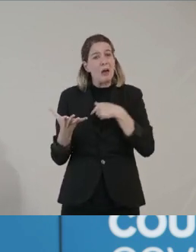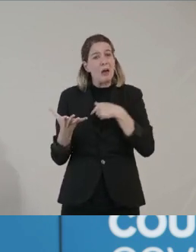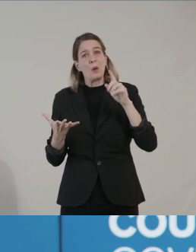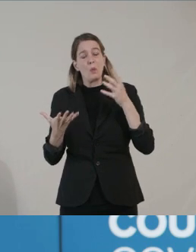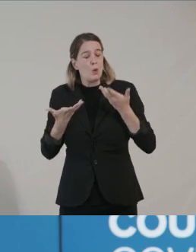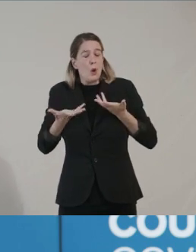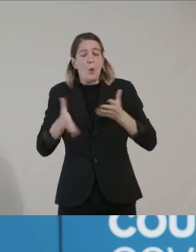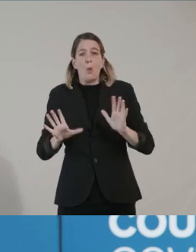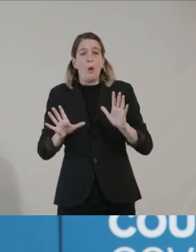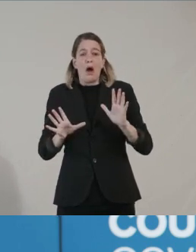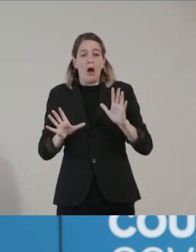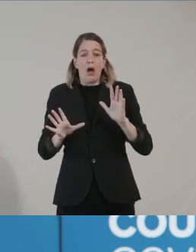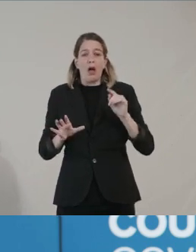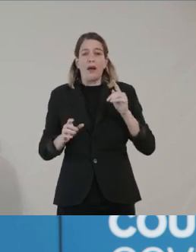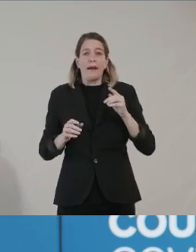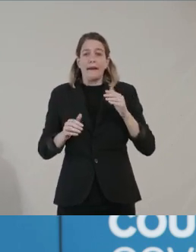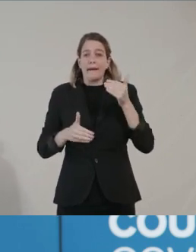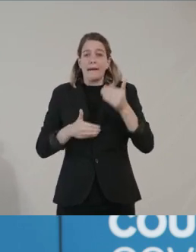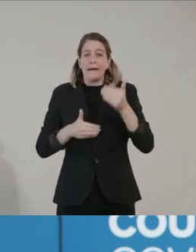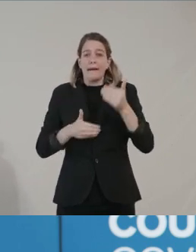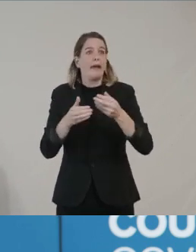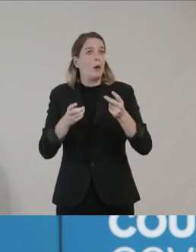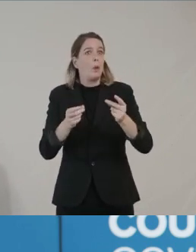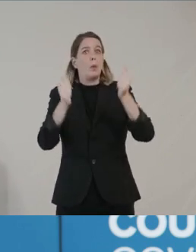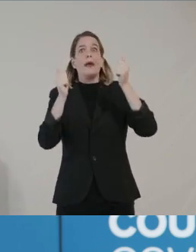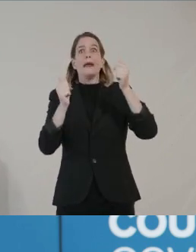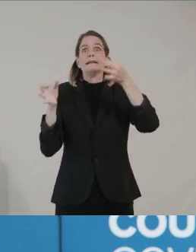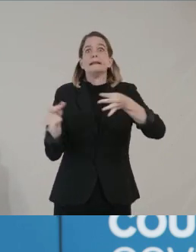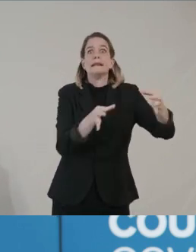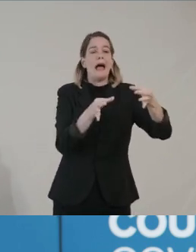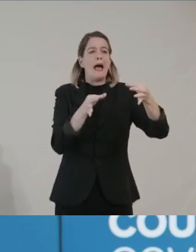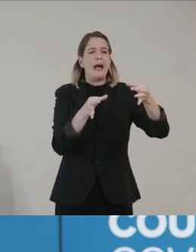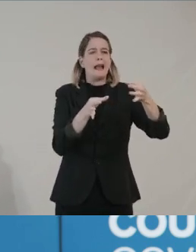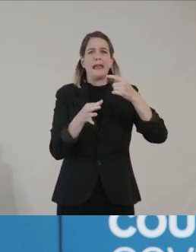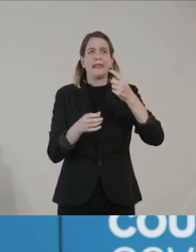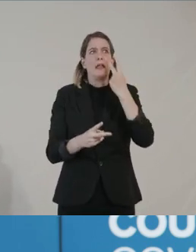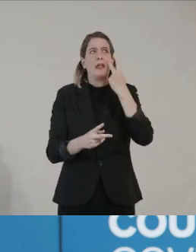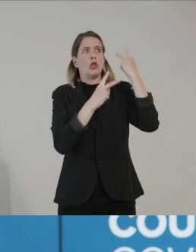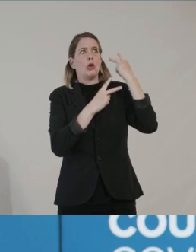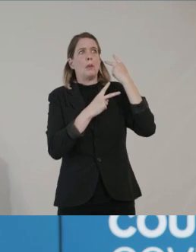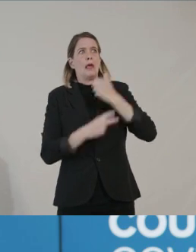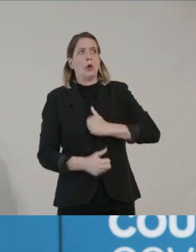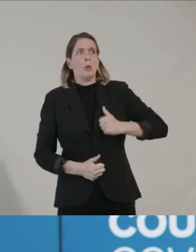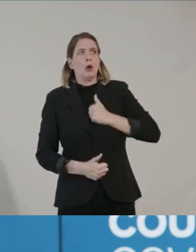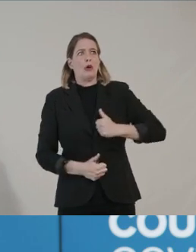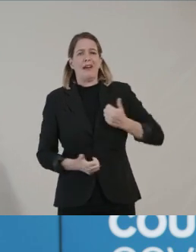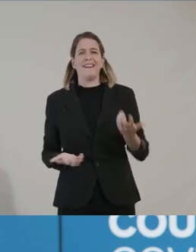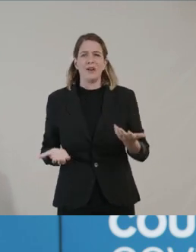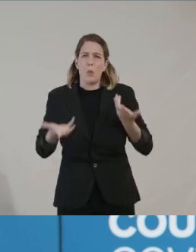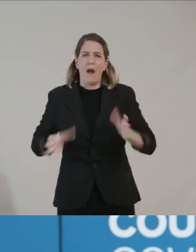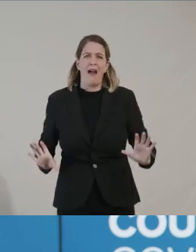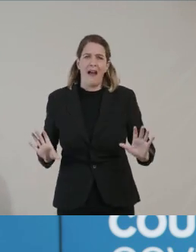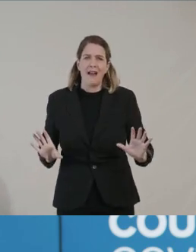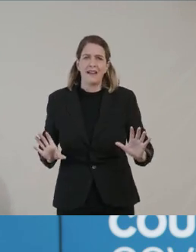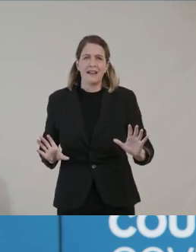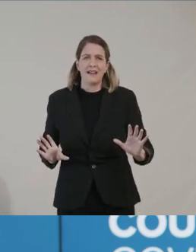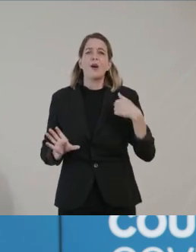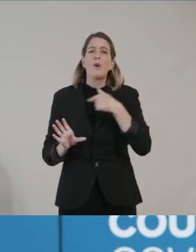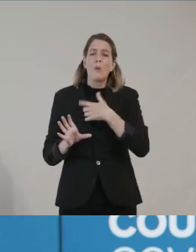going forward. We're going to want to protect the most vulnerable here. The federal